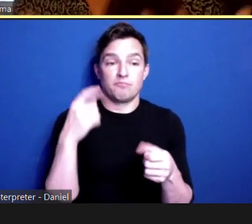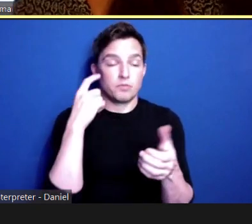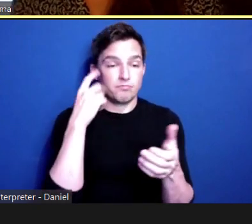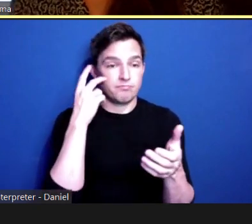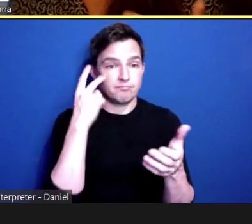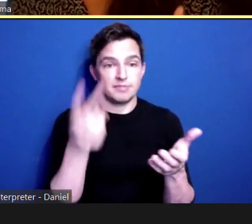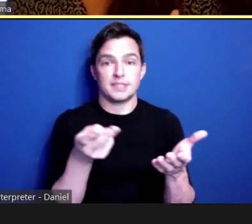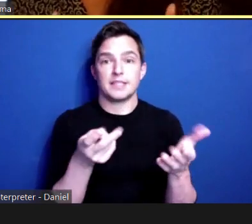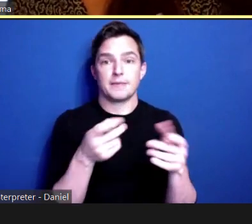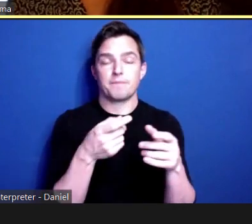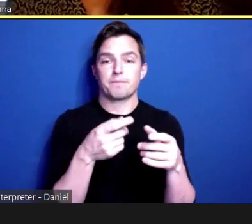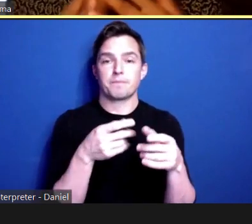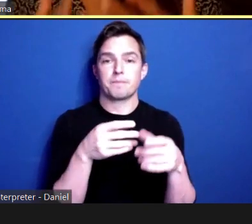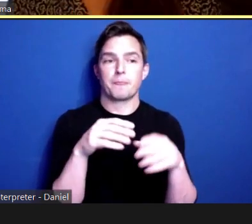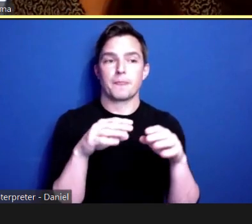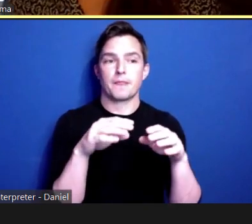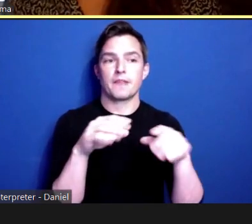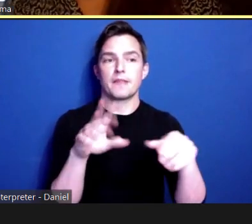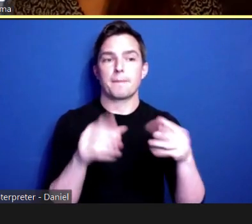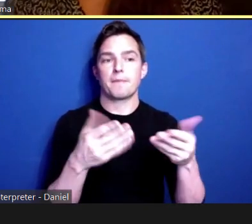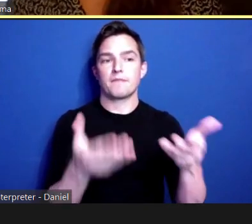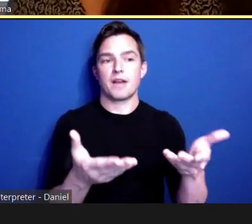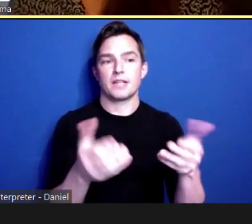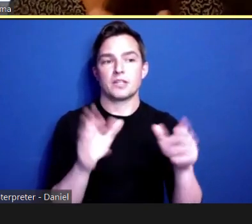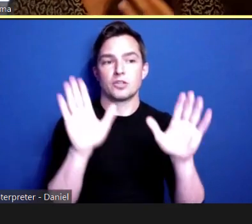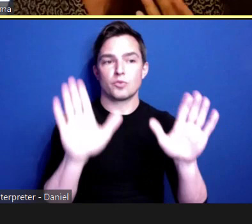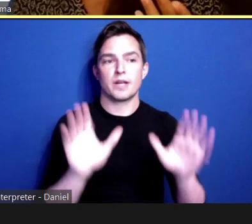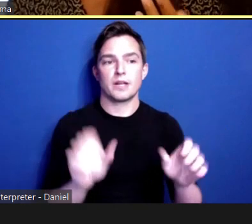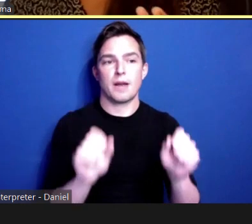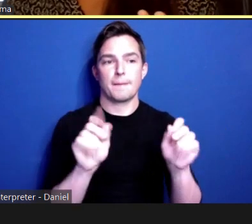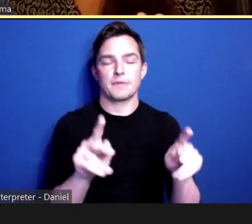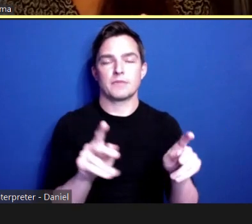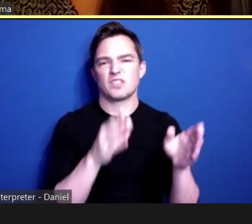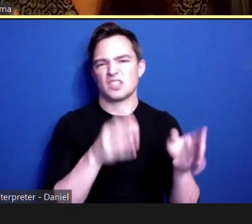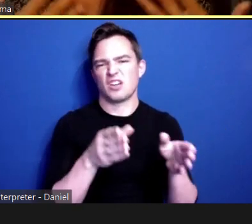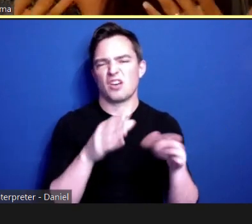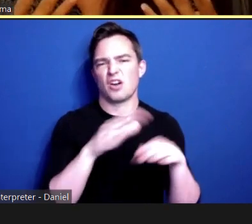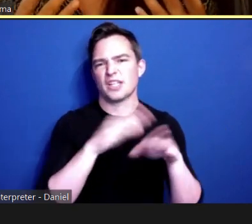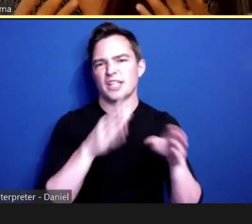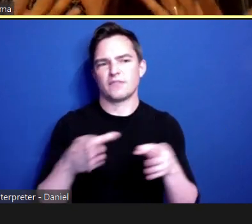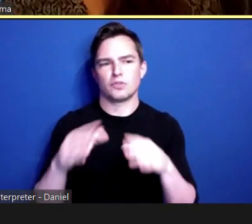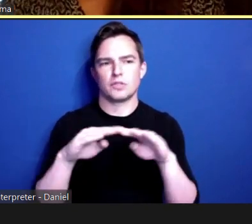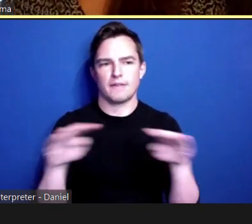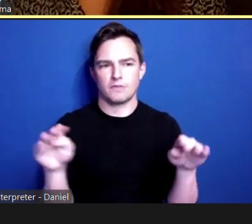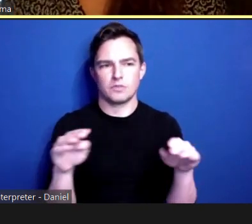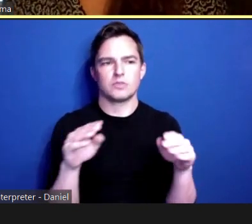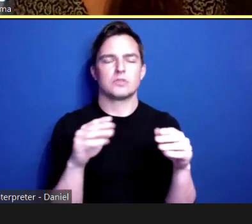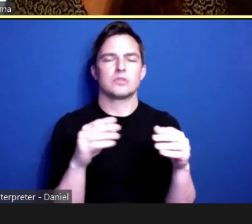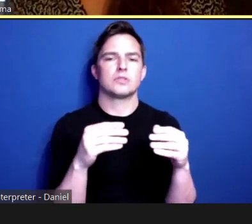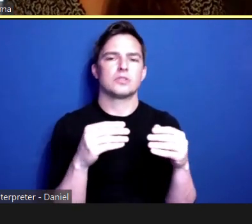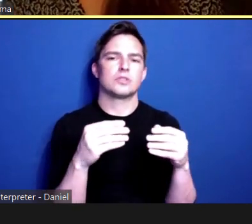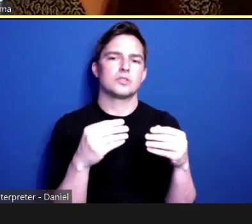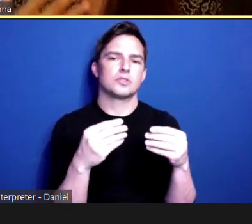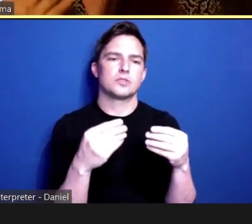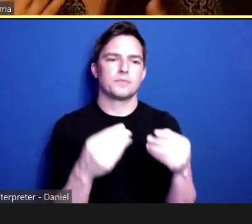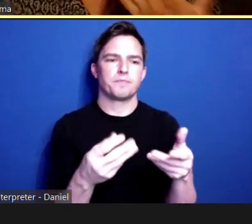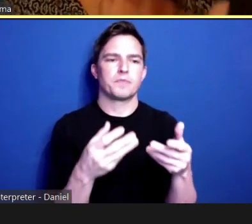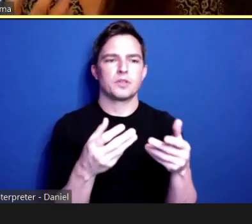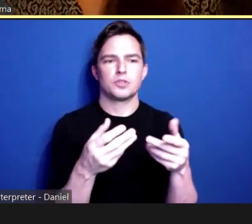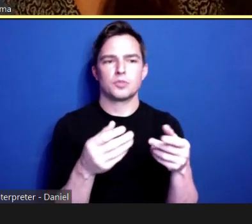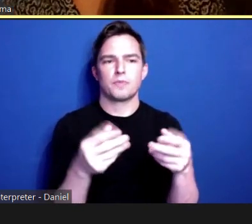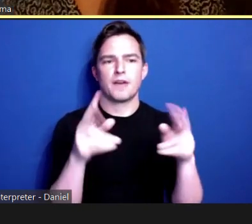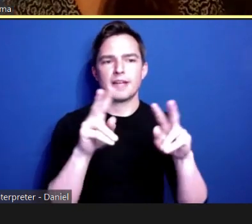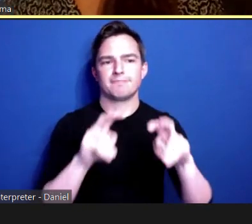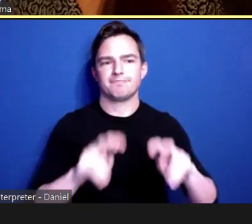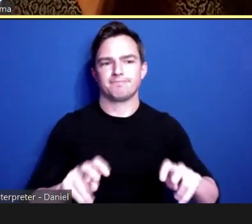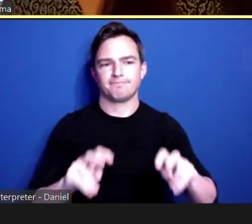individual level data provide great opportunities and allows us to do a detailed analysis and learn a